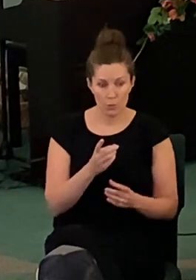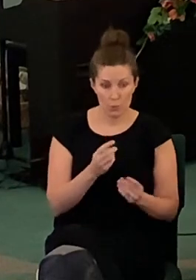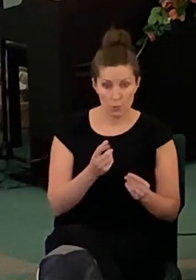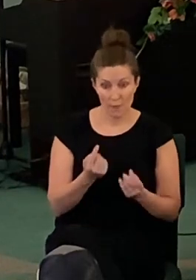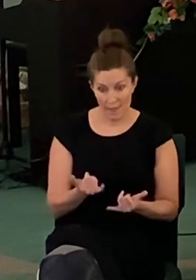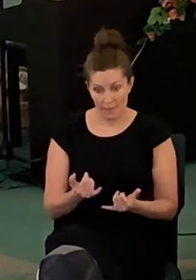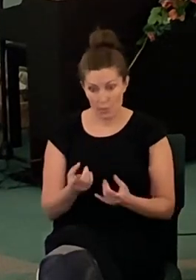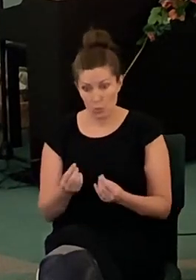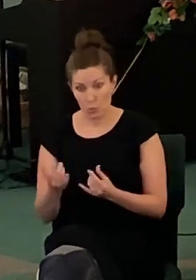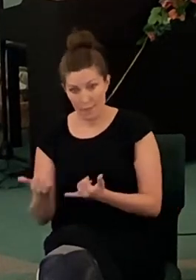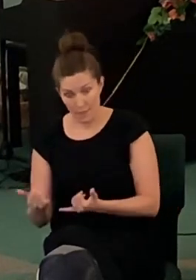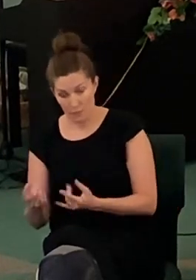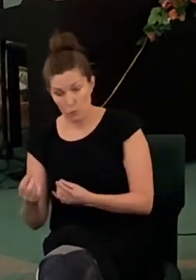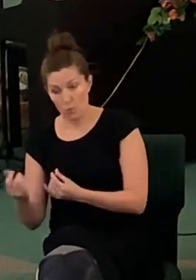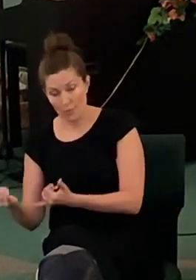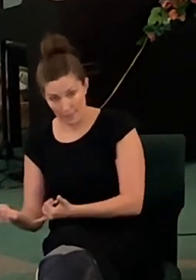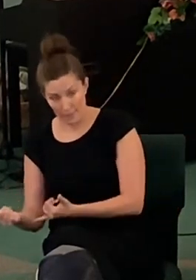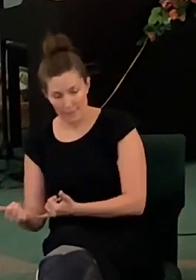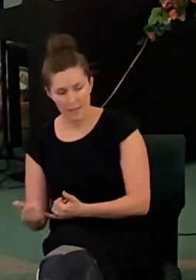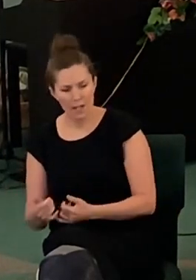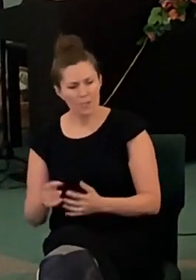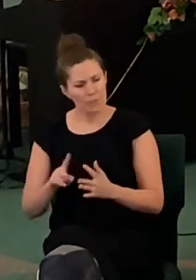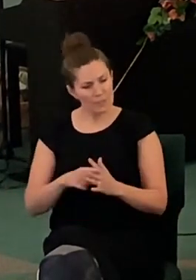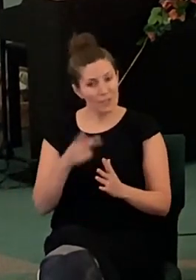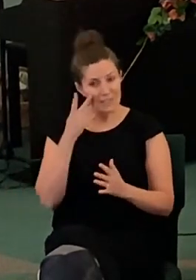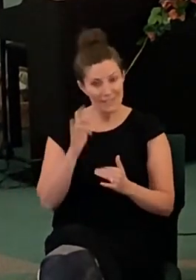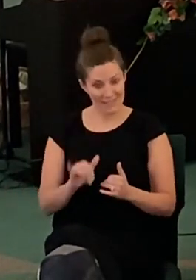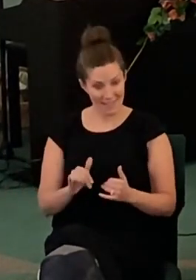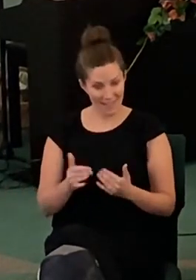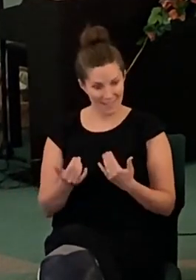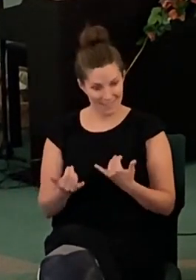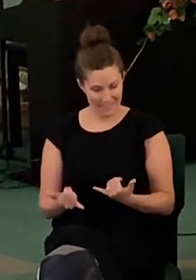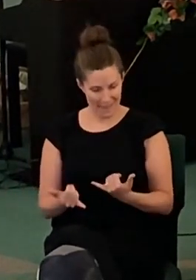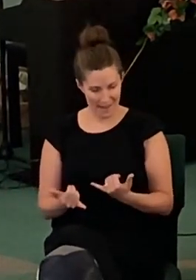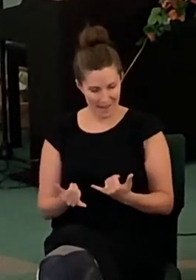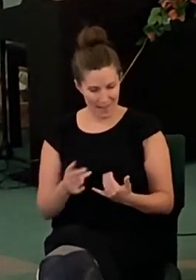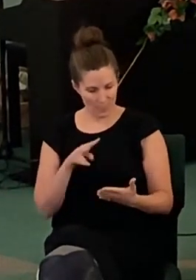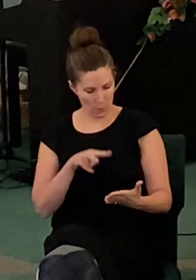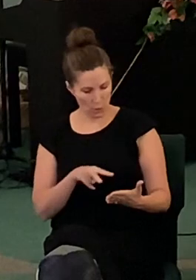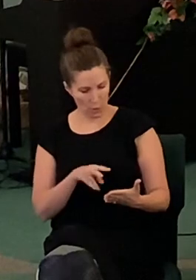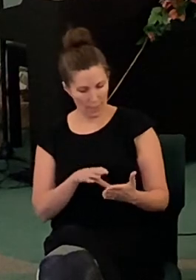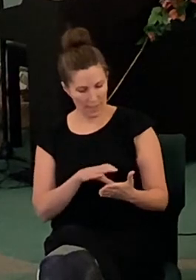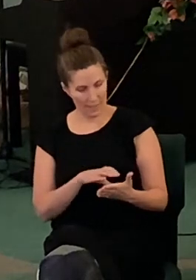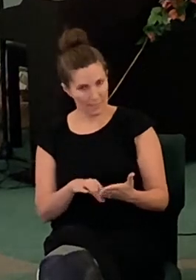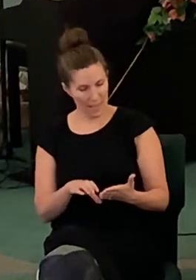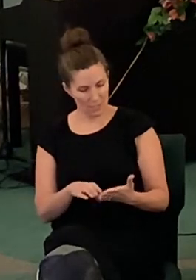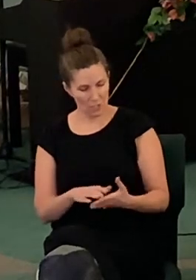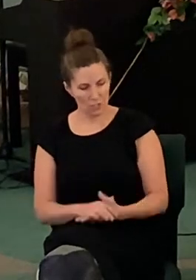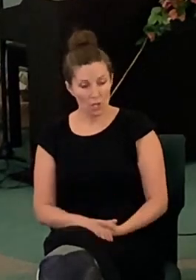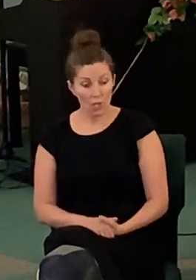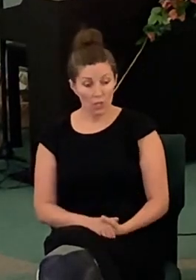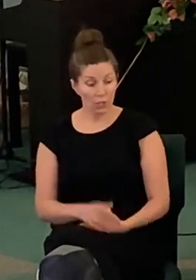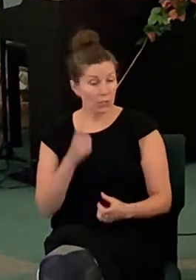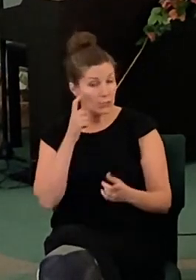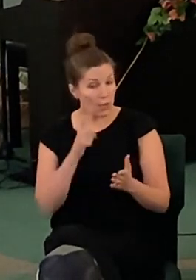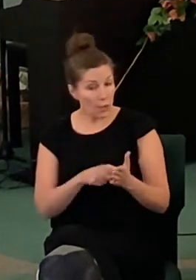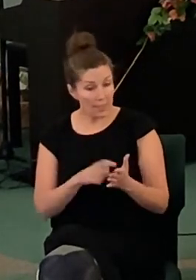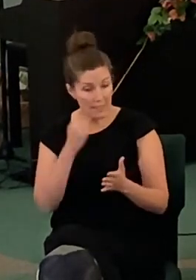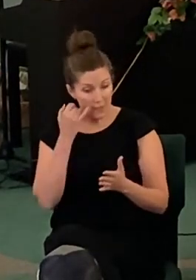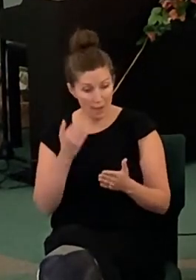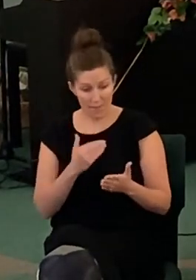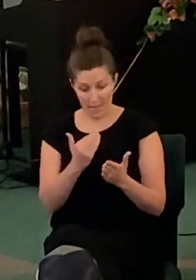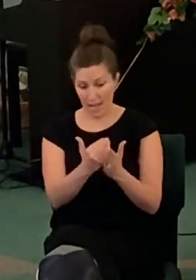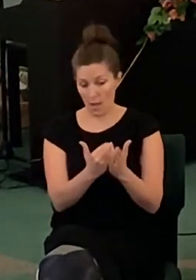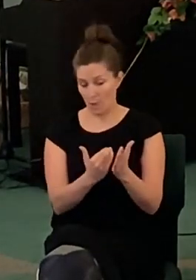this. And we start to see that today as we're looking at this passage. So you'll notice if you have an outline